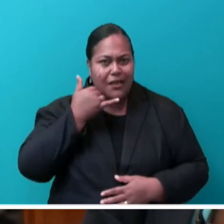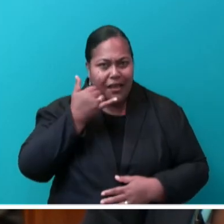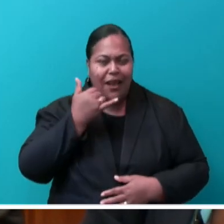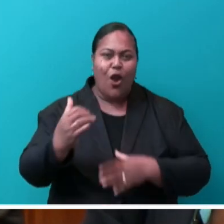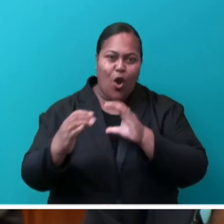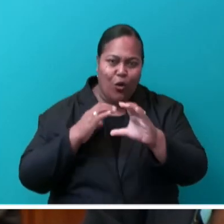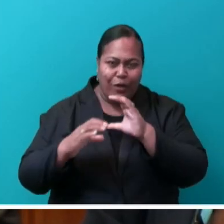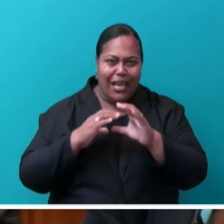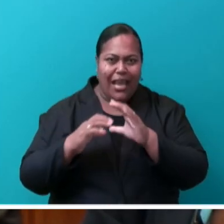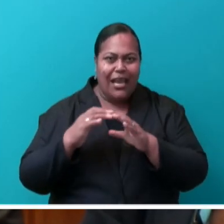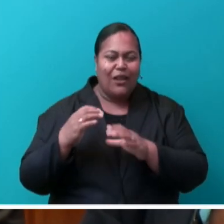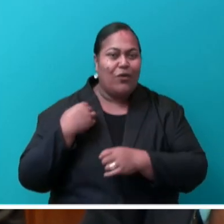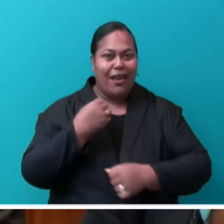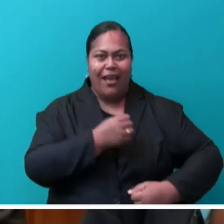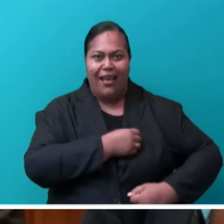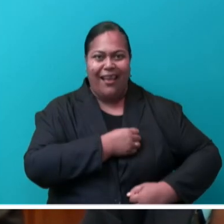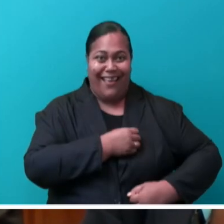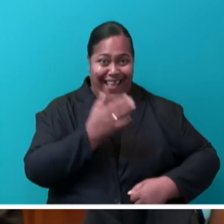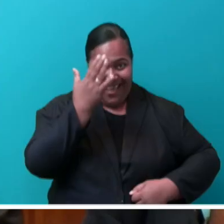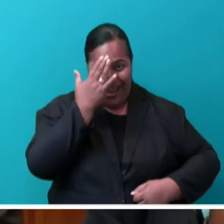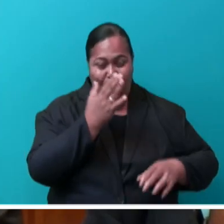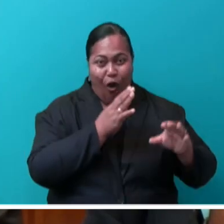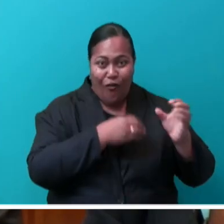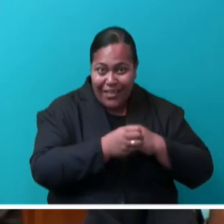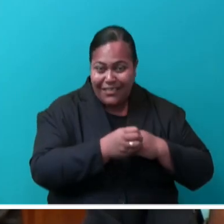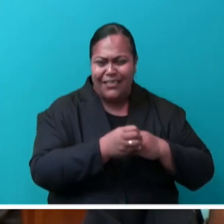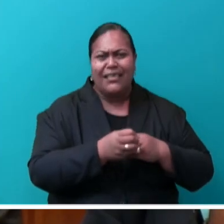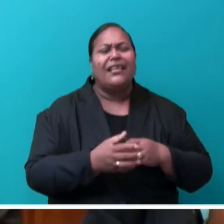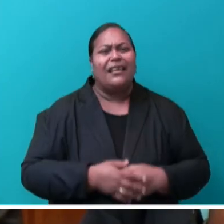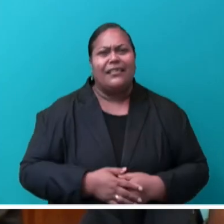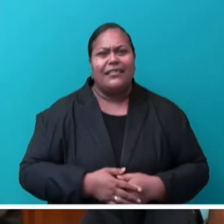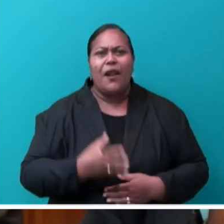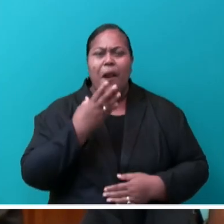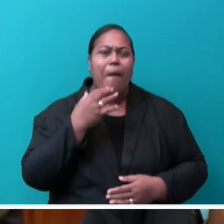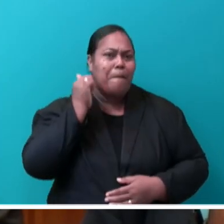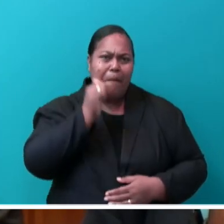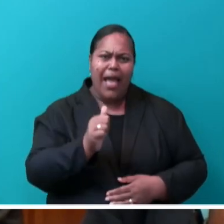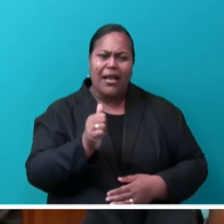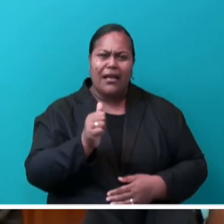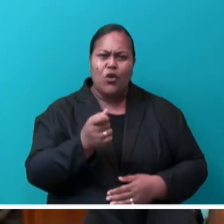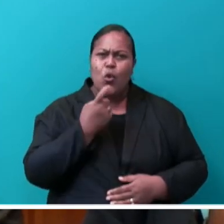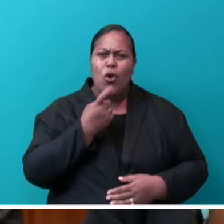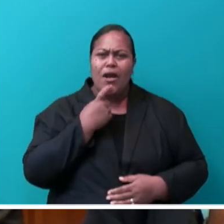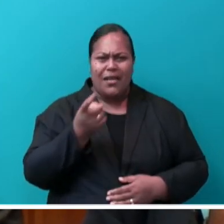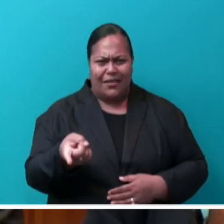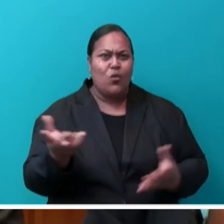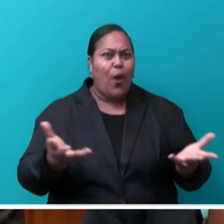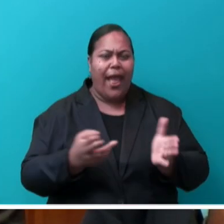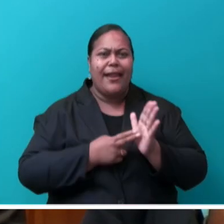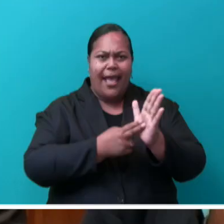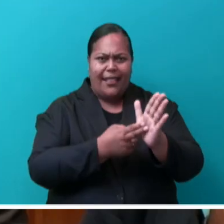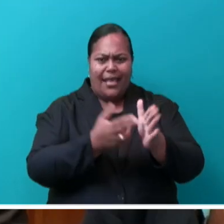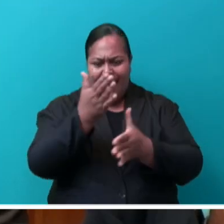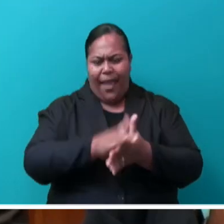Fiji Military Forces, the Joint Task Force Command at Black Rock that looks after our peacekeeping troops